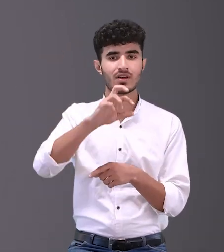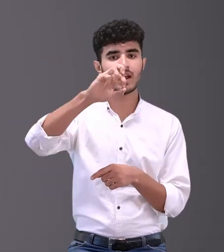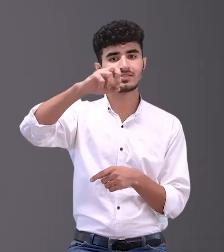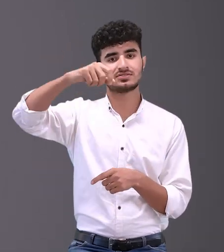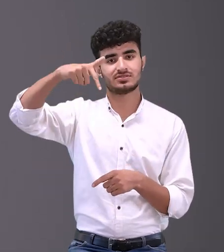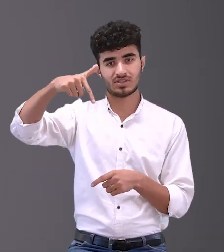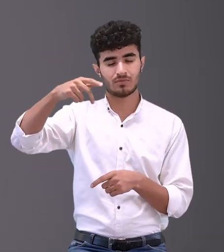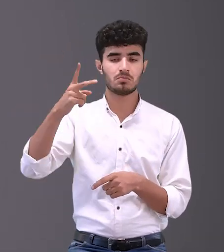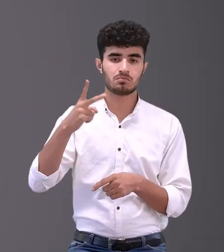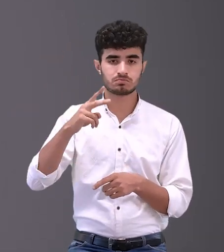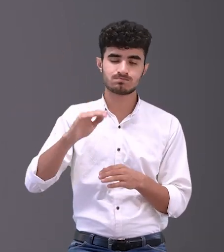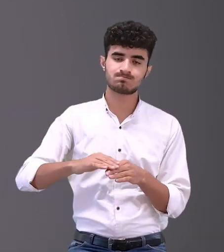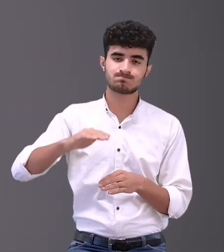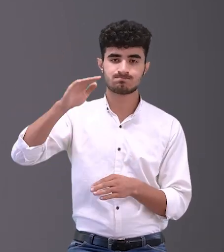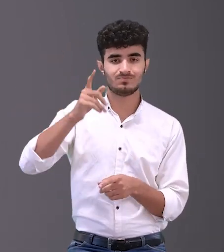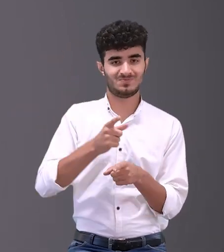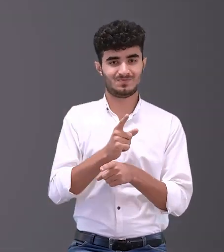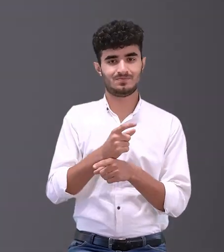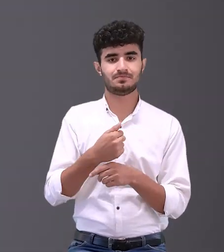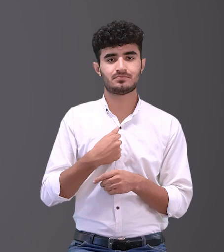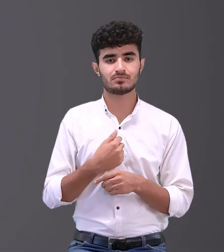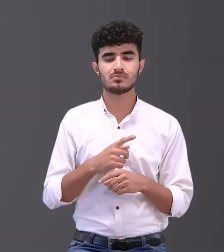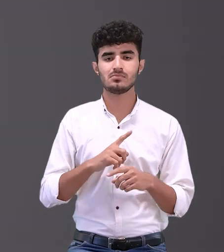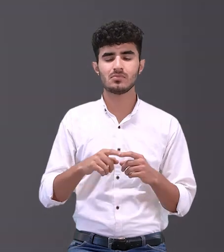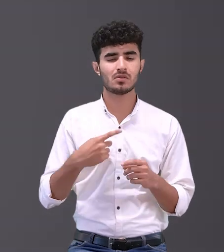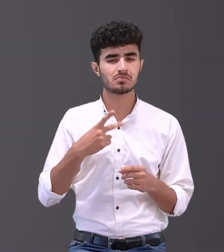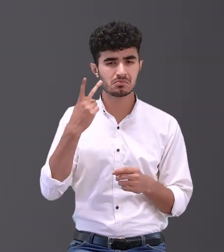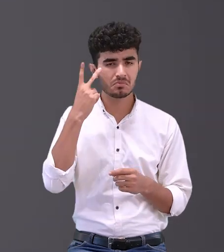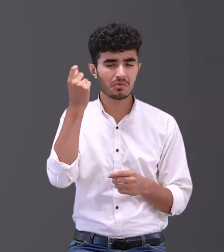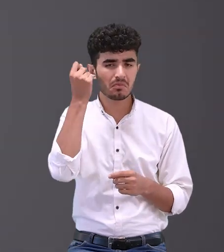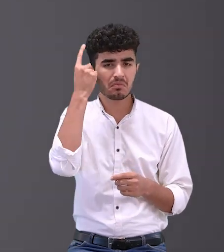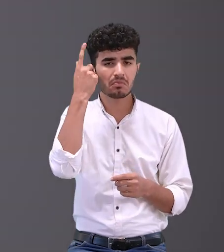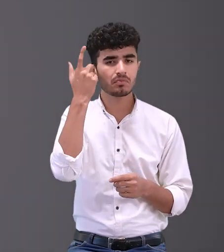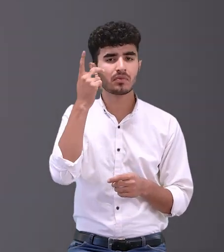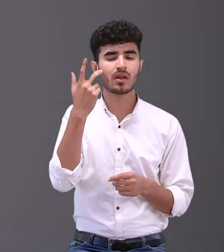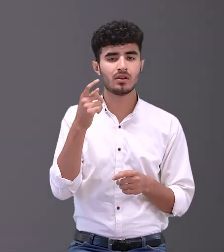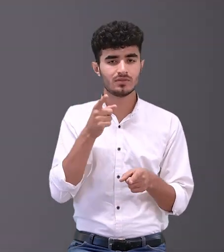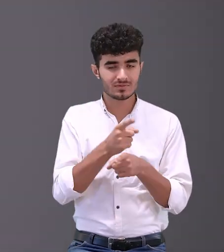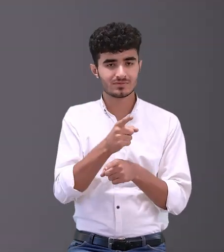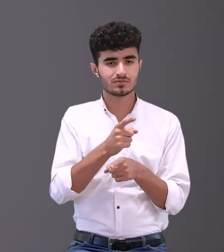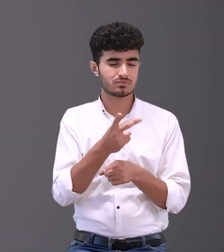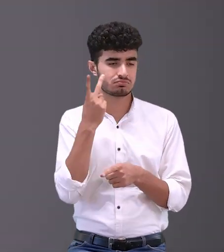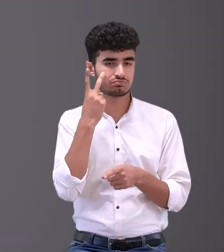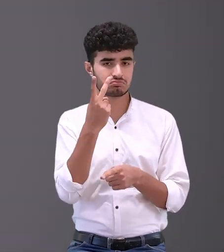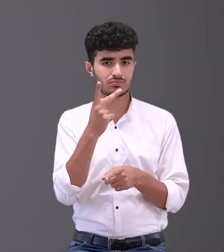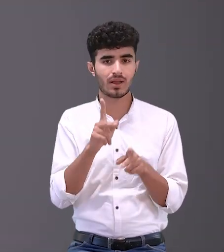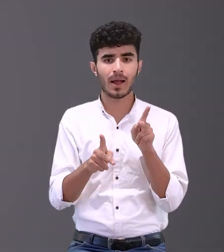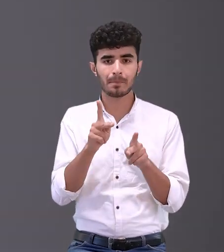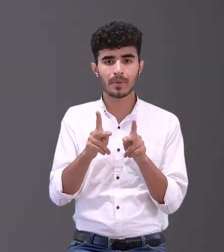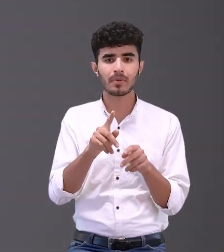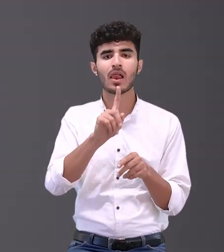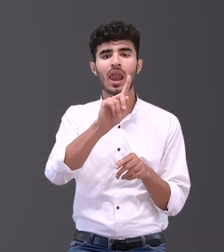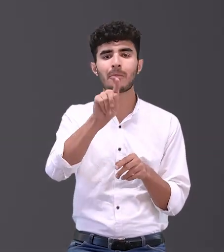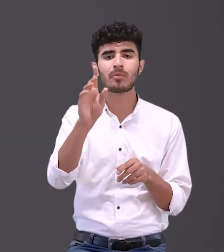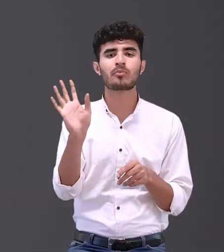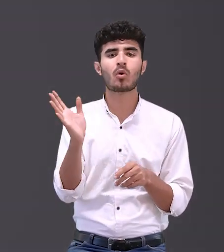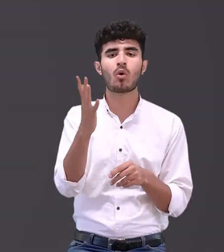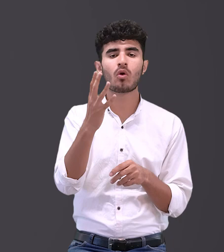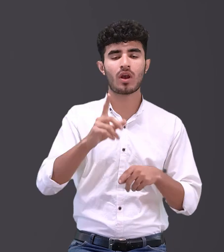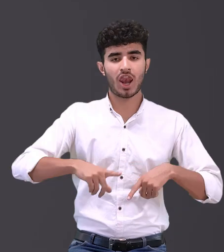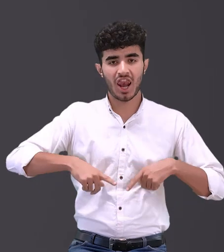I've observed throughout my teaching is that people, depending on whatever kind of lifestyle they have,